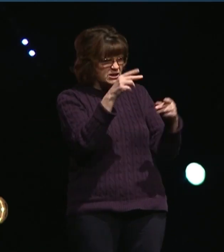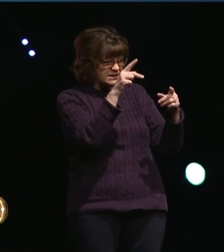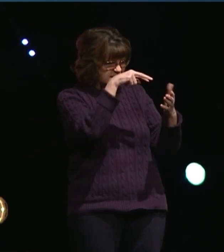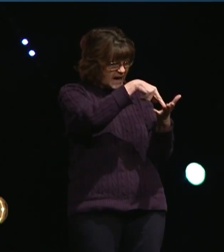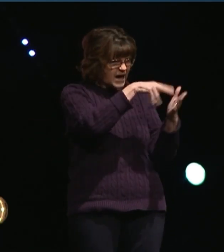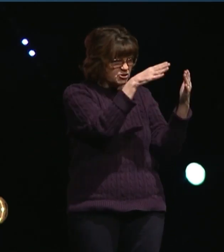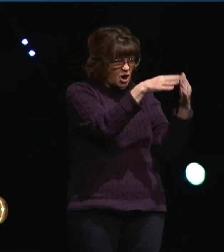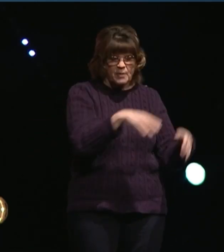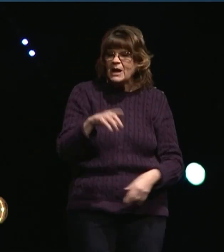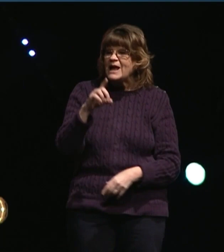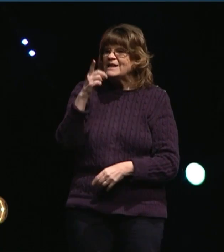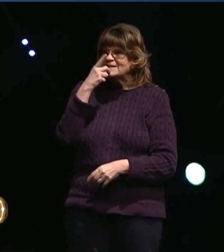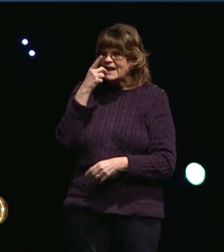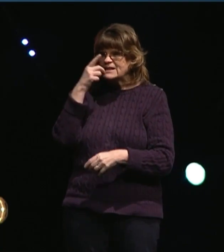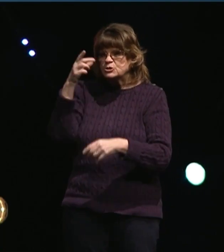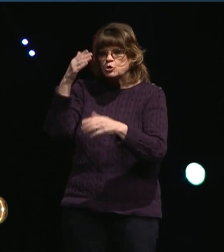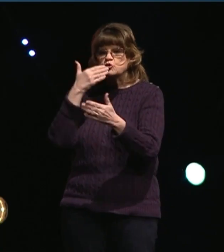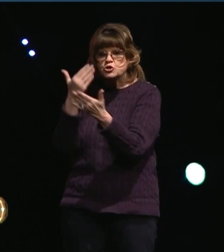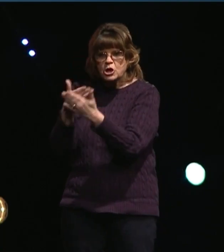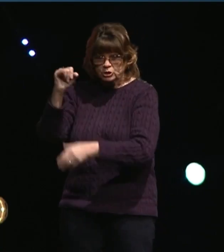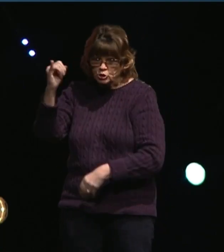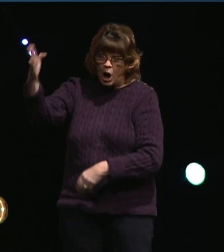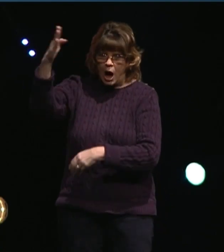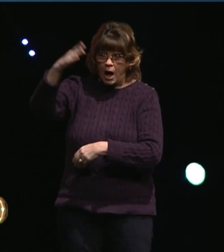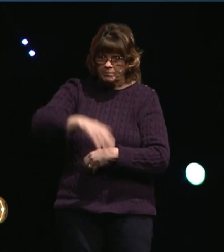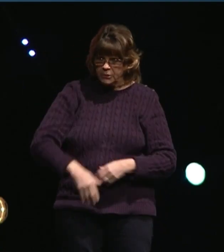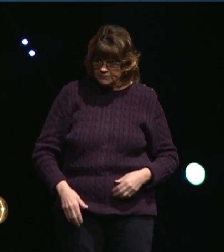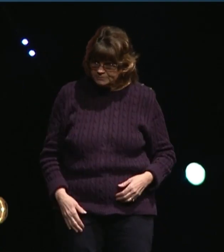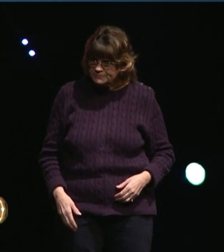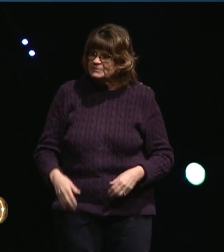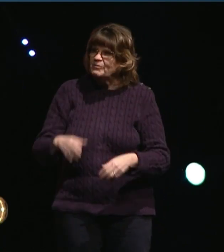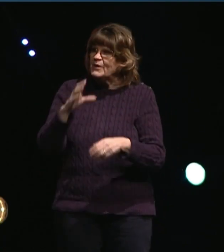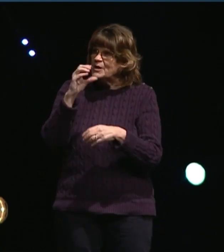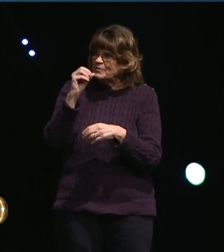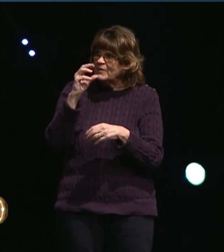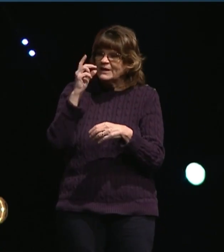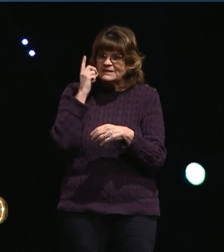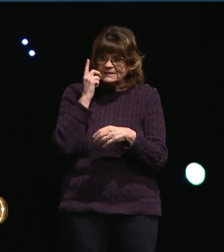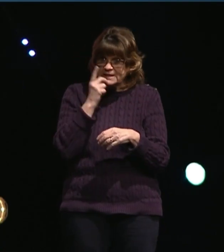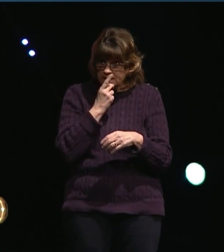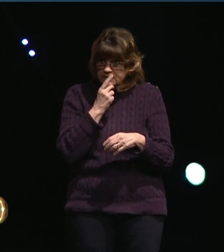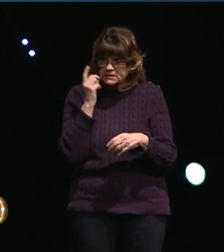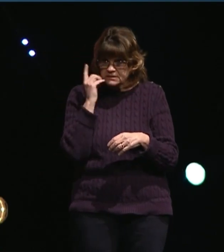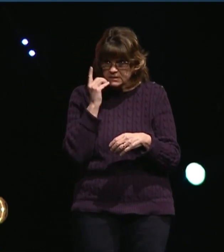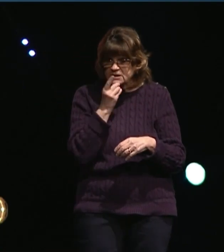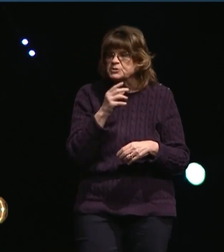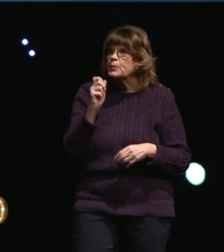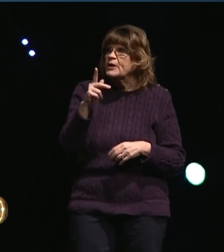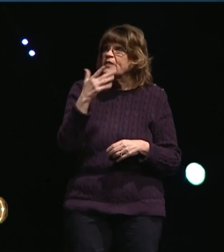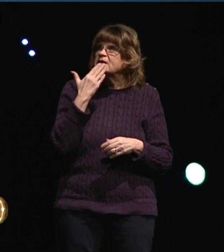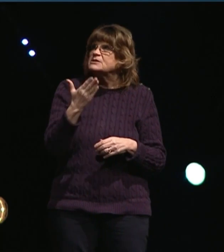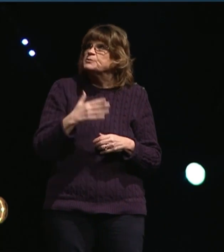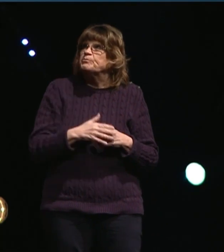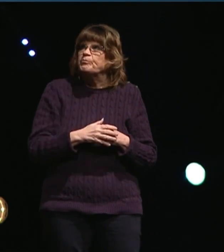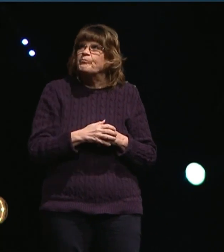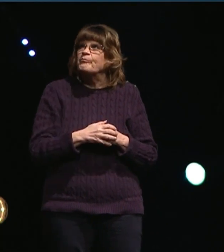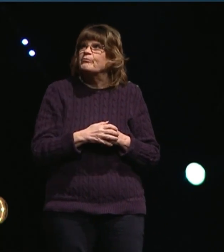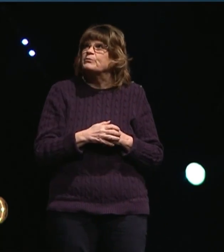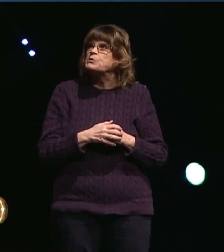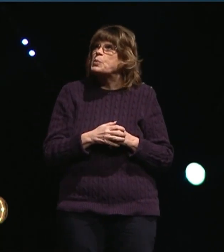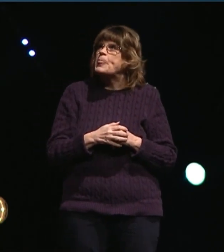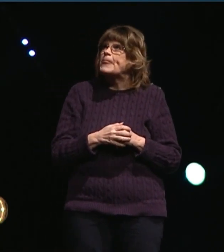Dennis, good job. My passion for compassion. Yeah. You got a friend in me.